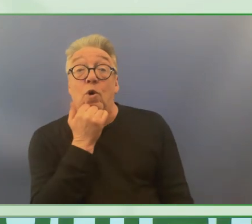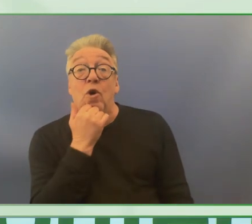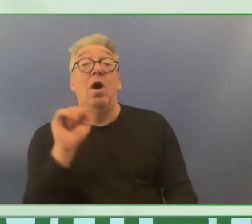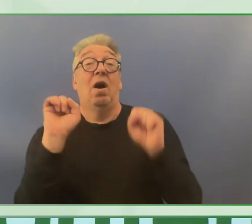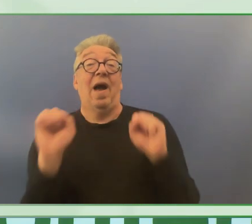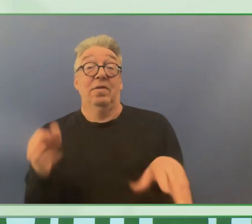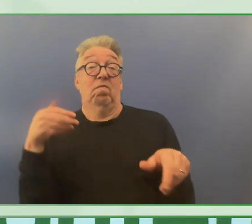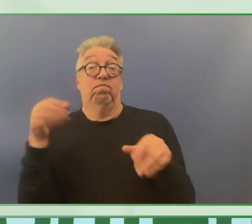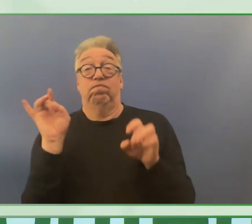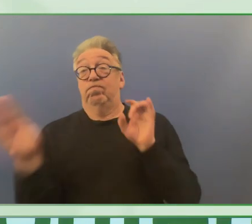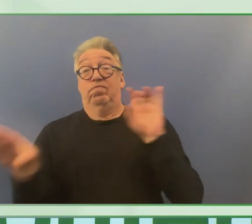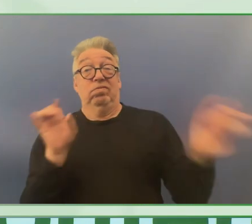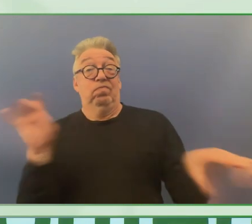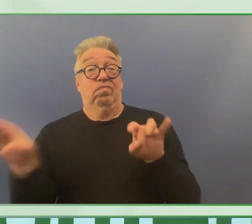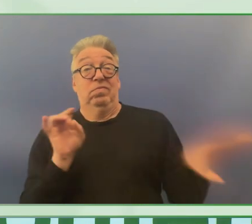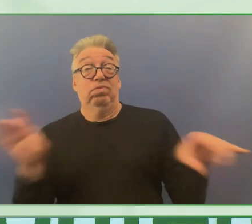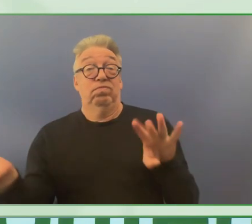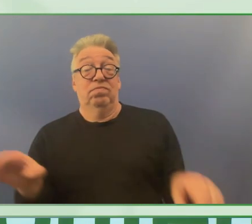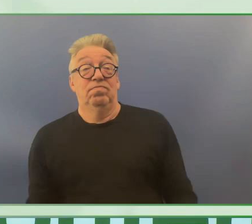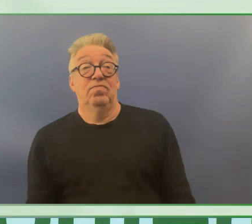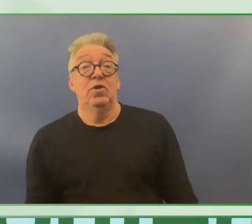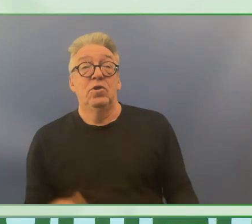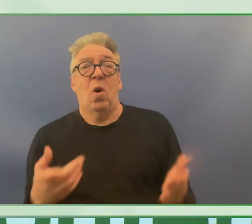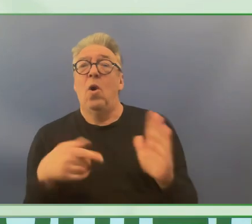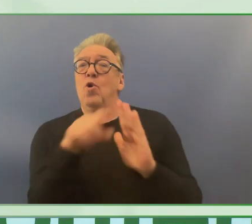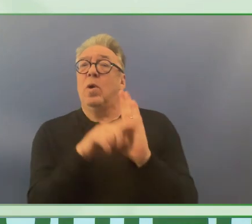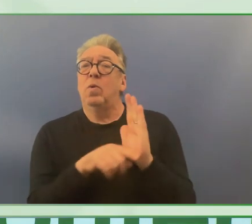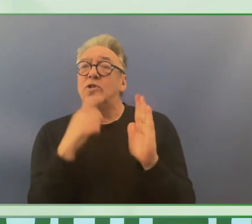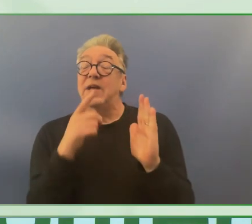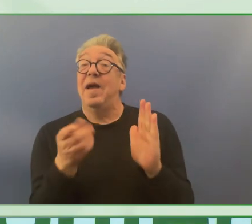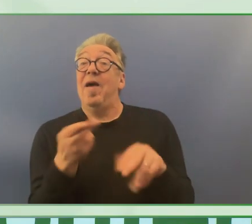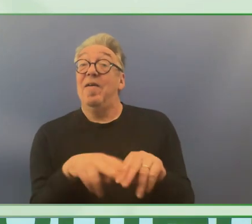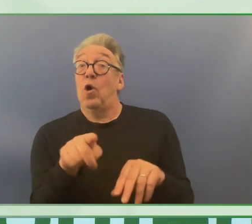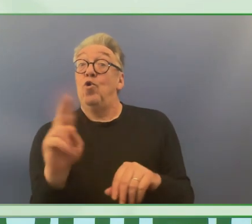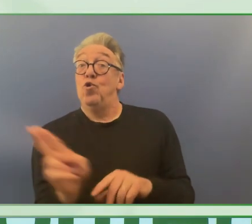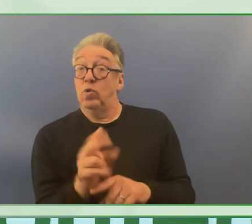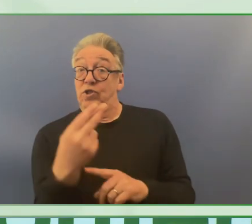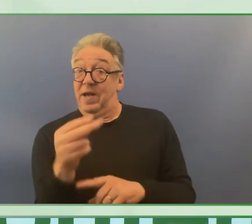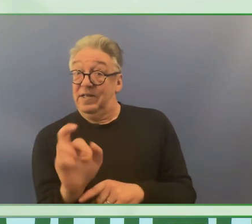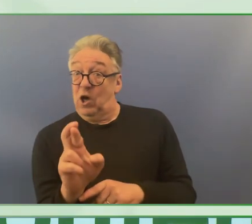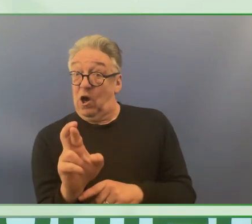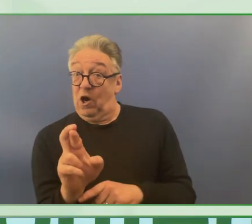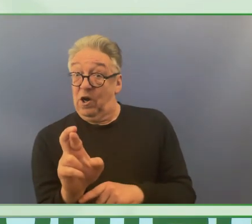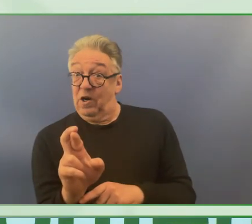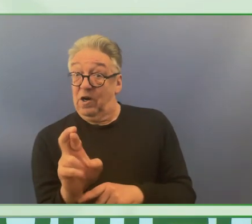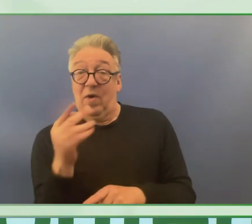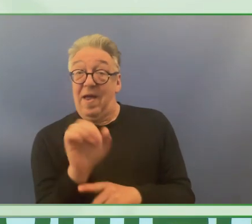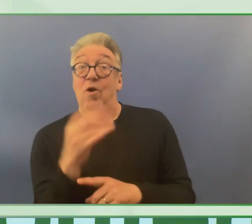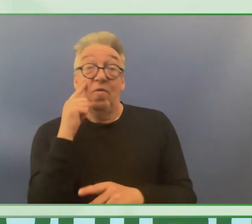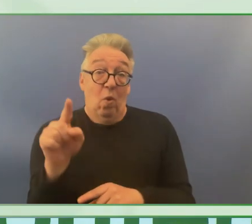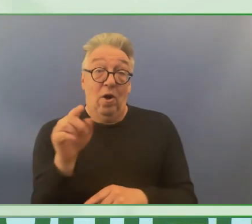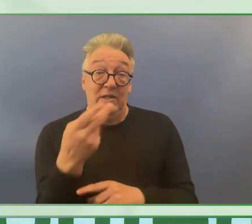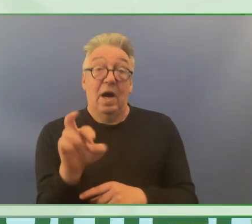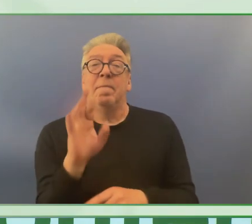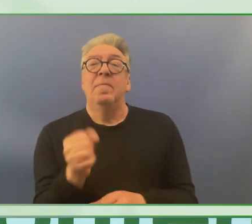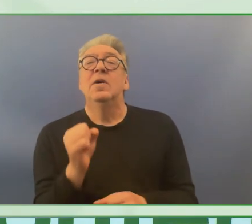that talks about if you're using that type of system, this is what you need to do to ensure that it's not discriminating people,